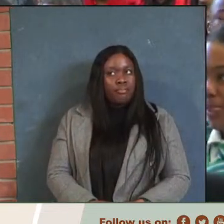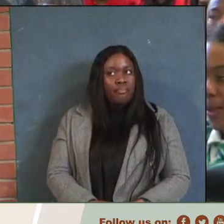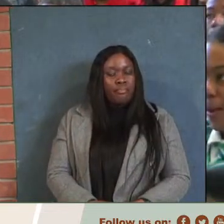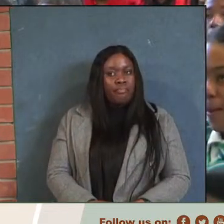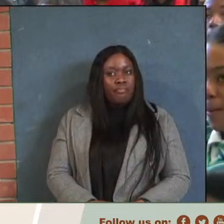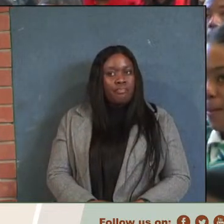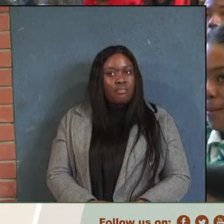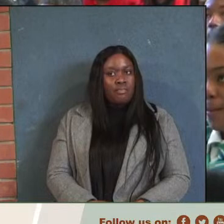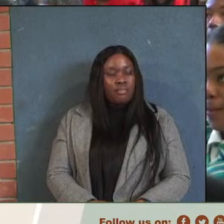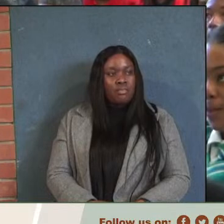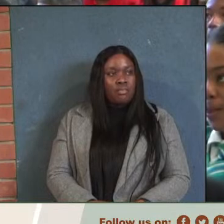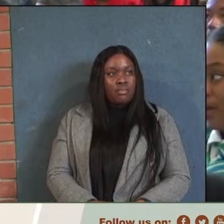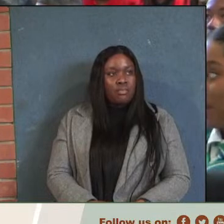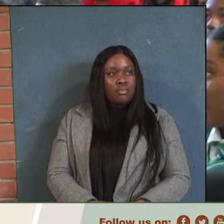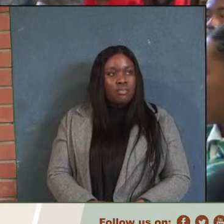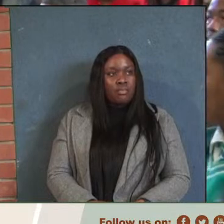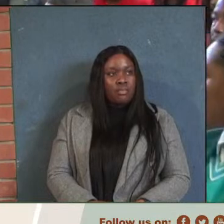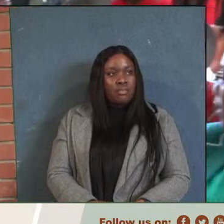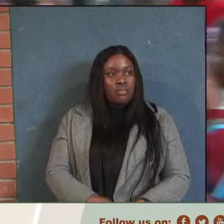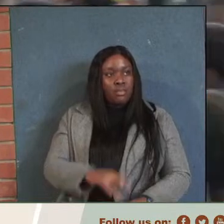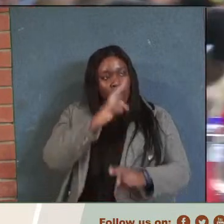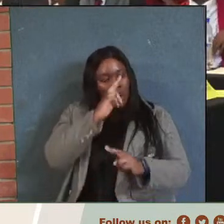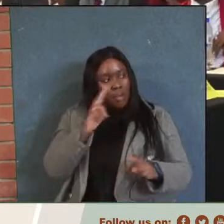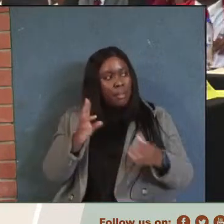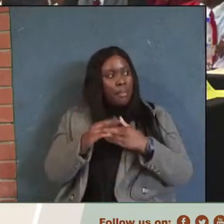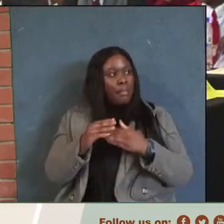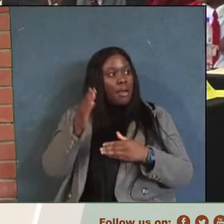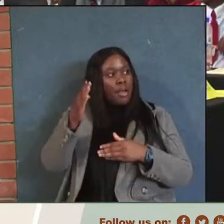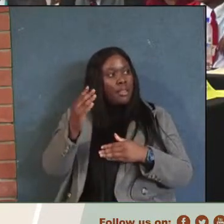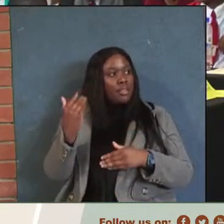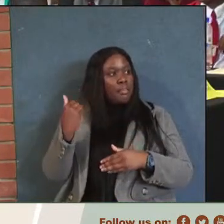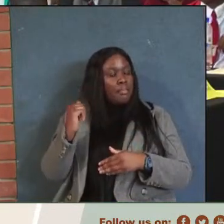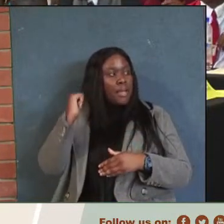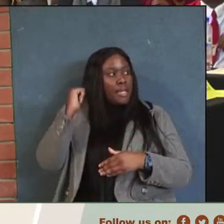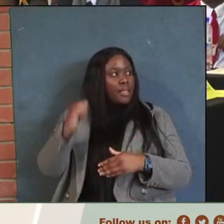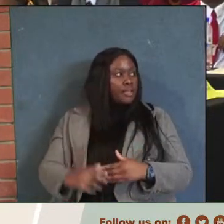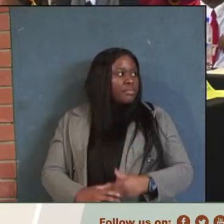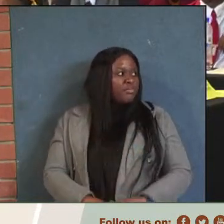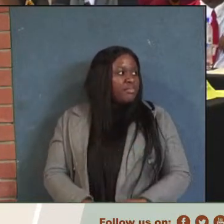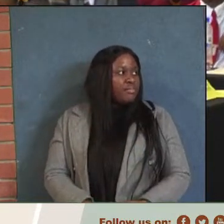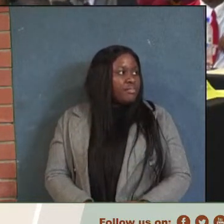Honorable Member, right there at the back, yes, you may speak.